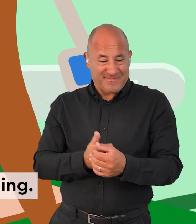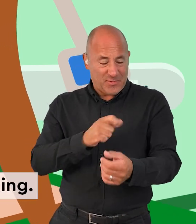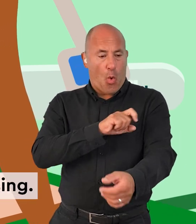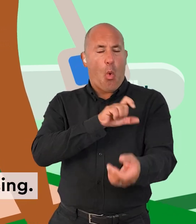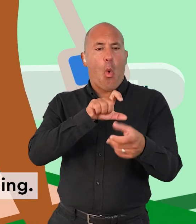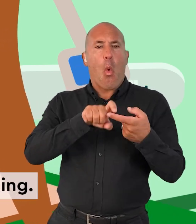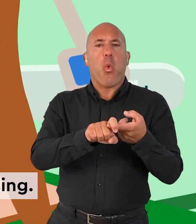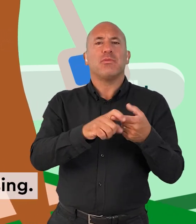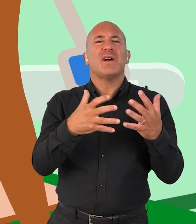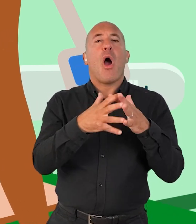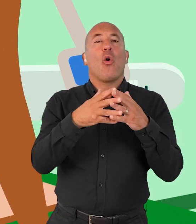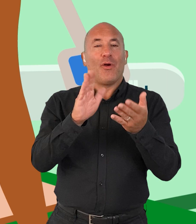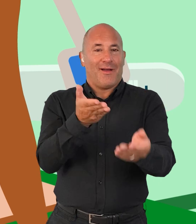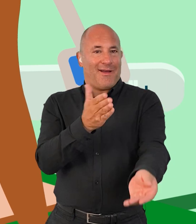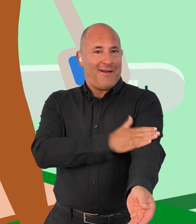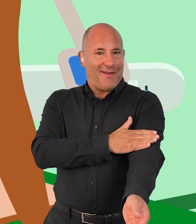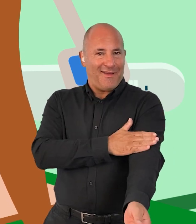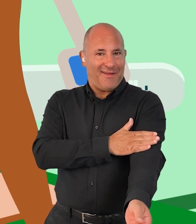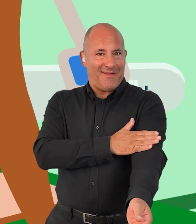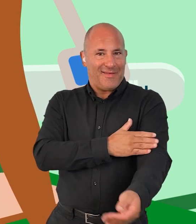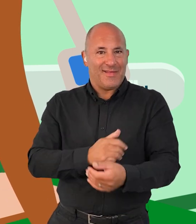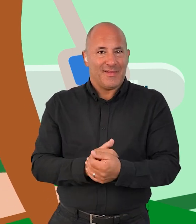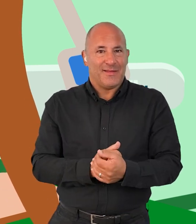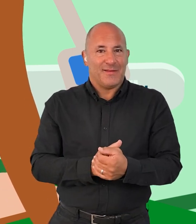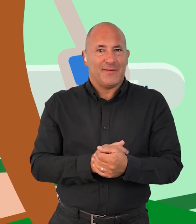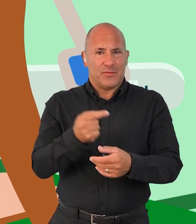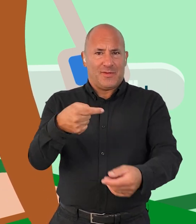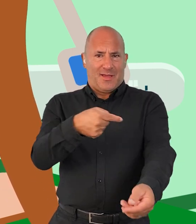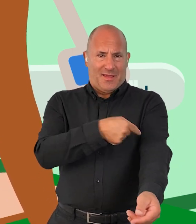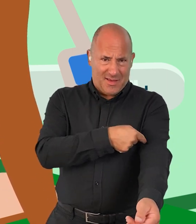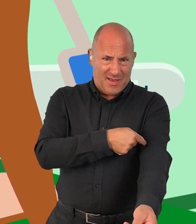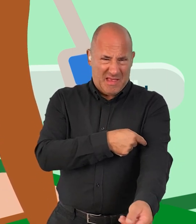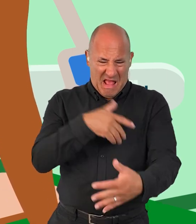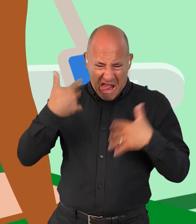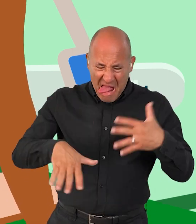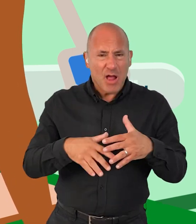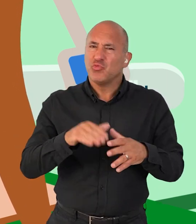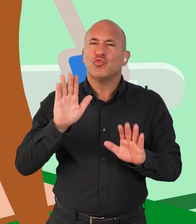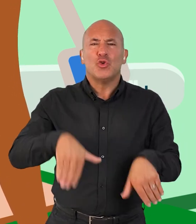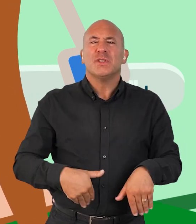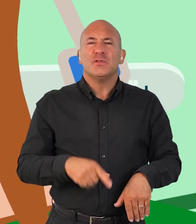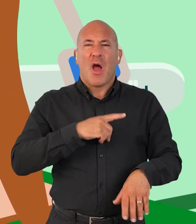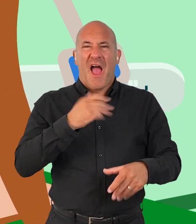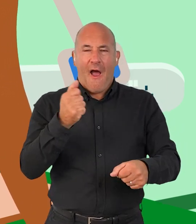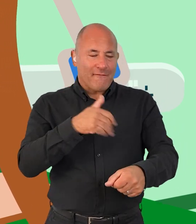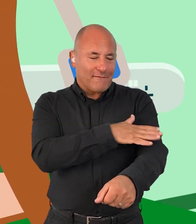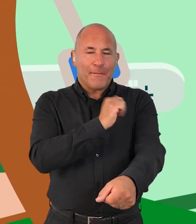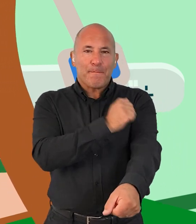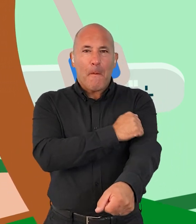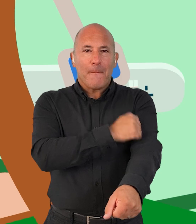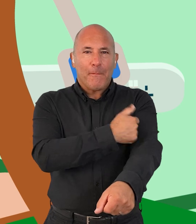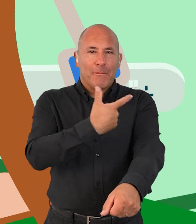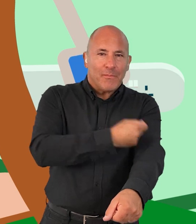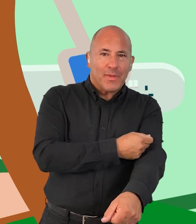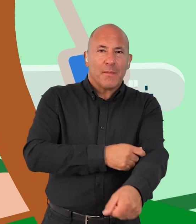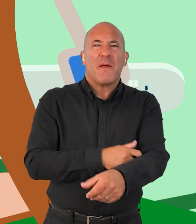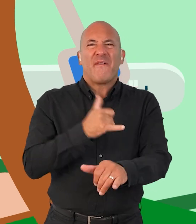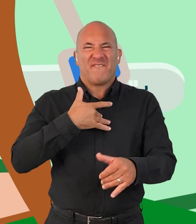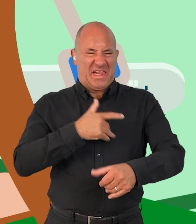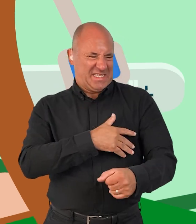dressing. Having a PICC line put in shouldn't hurt because of the local anaesthetic, but it may be slightly